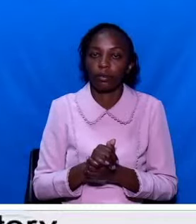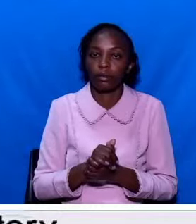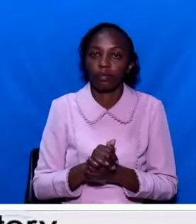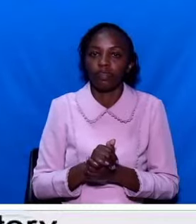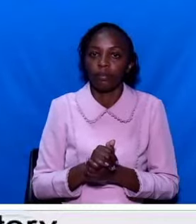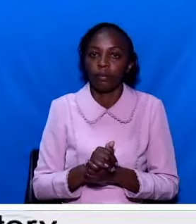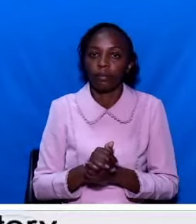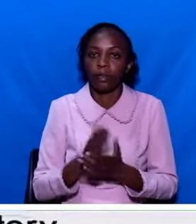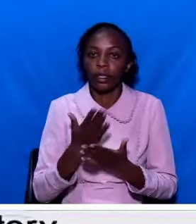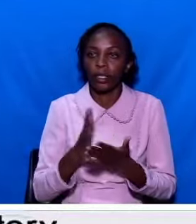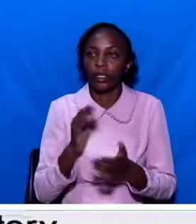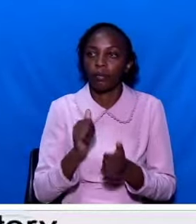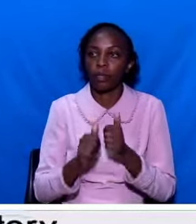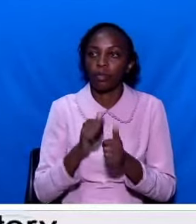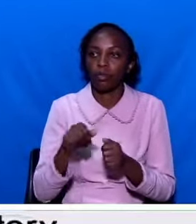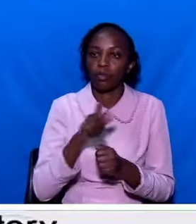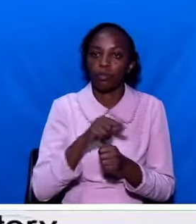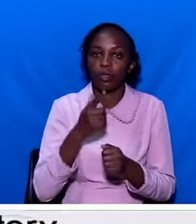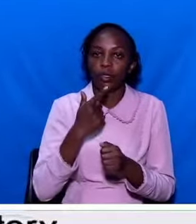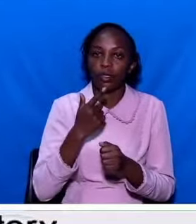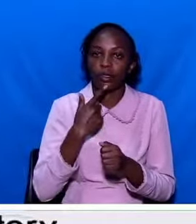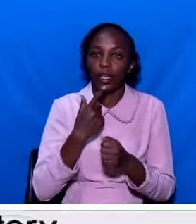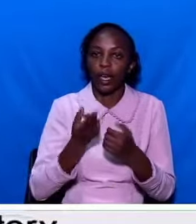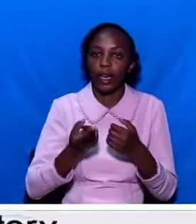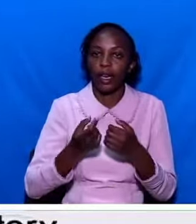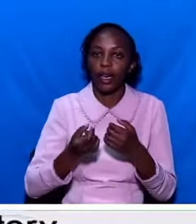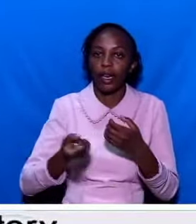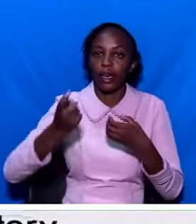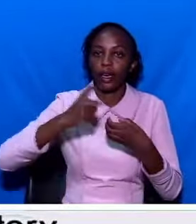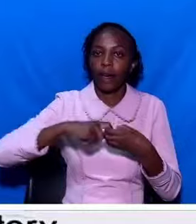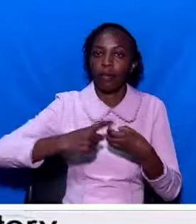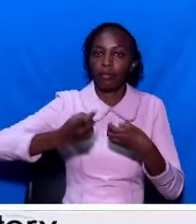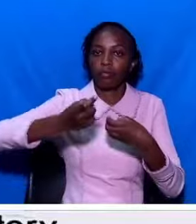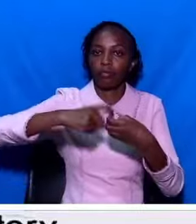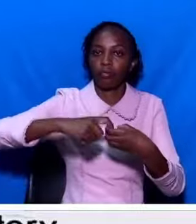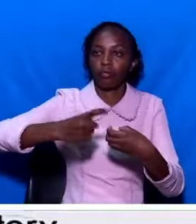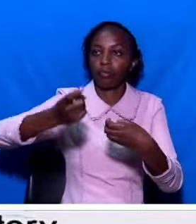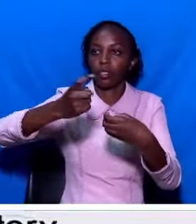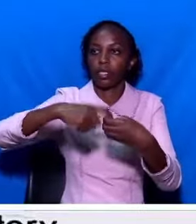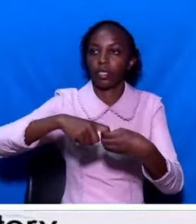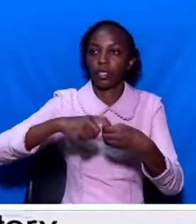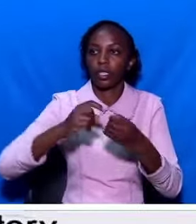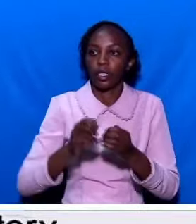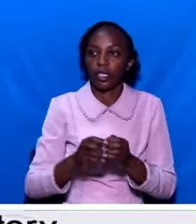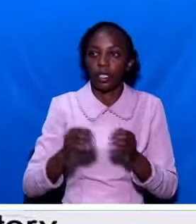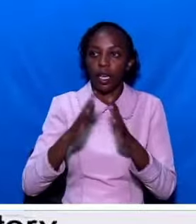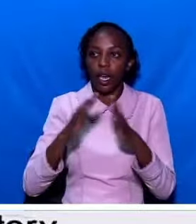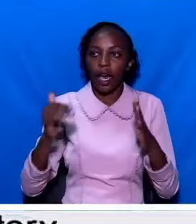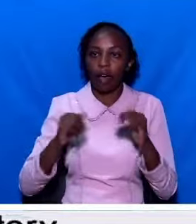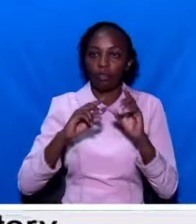There's something we call carpooling, but nowadays people have mastered another pooling called house pooling.